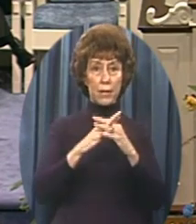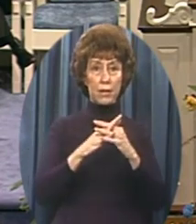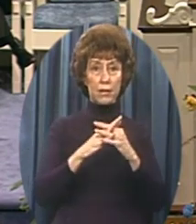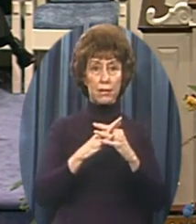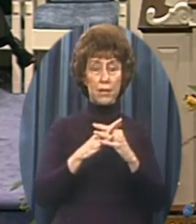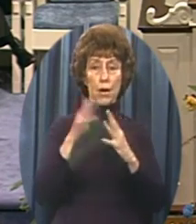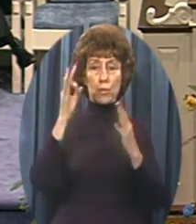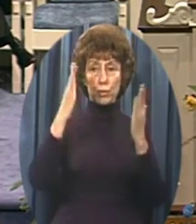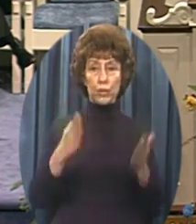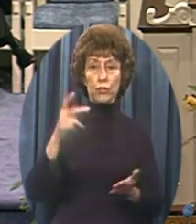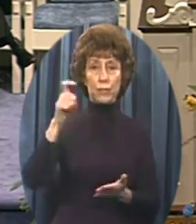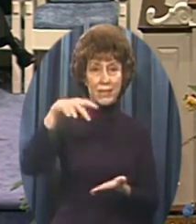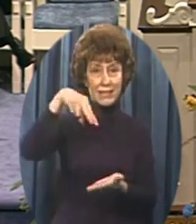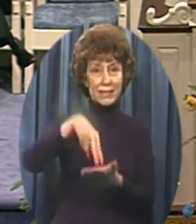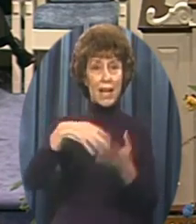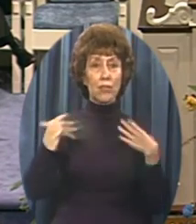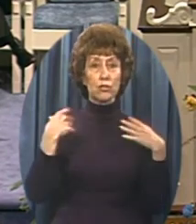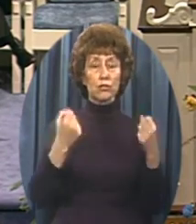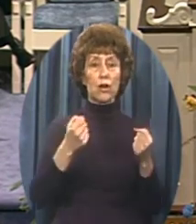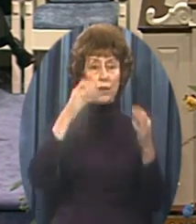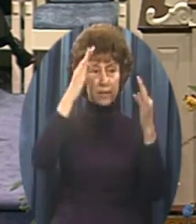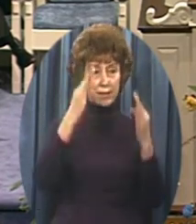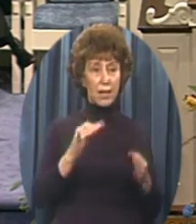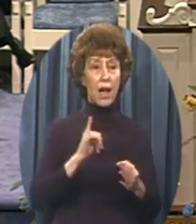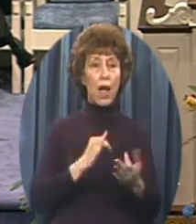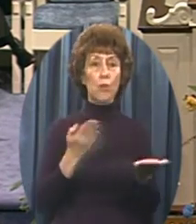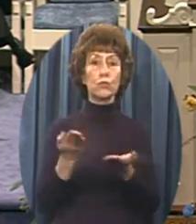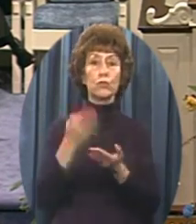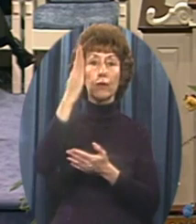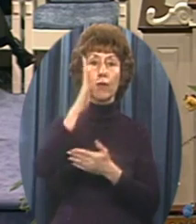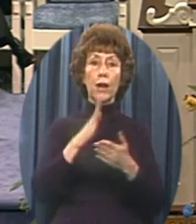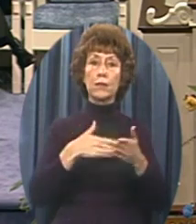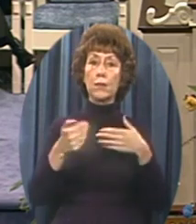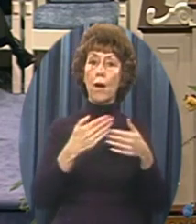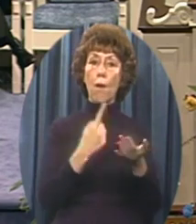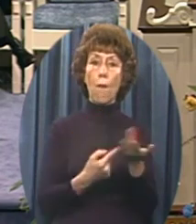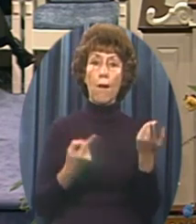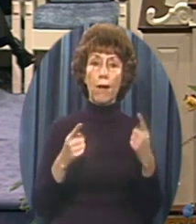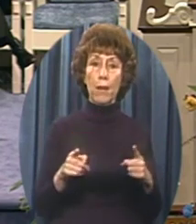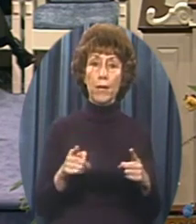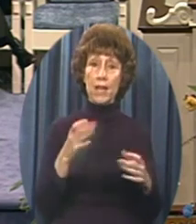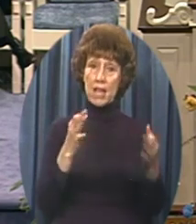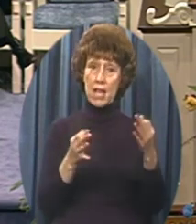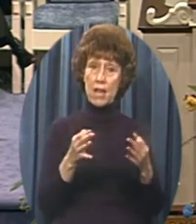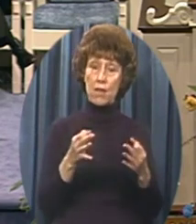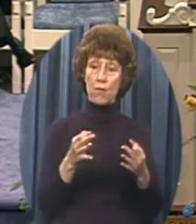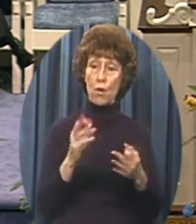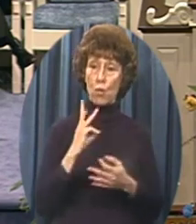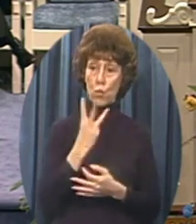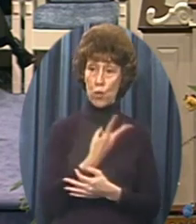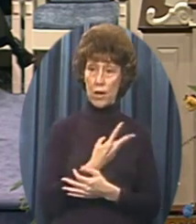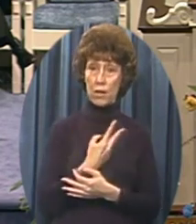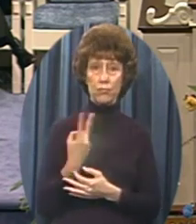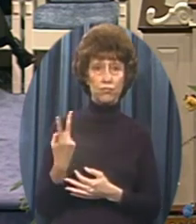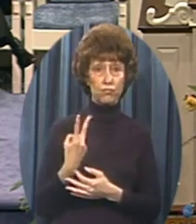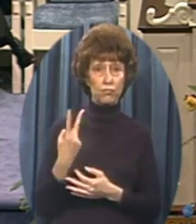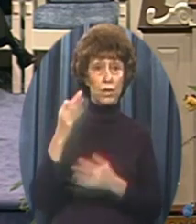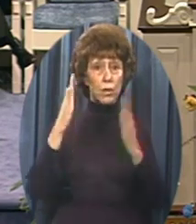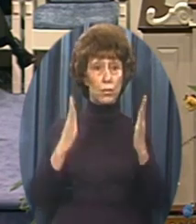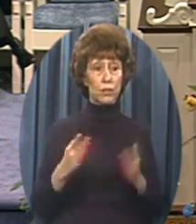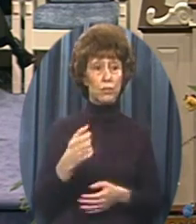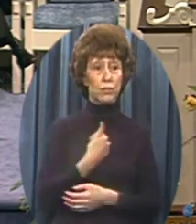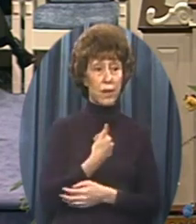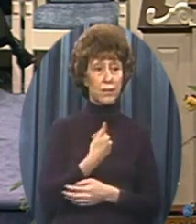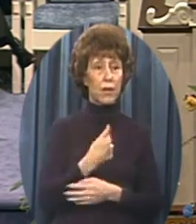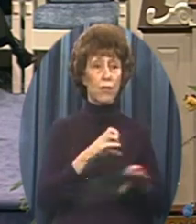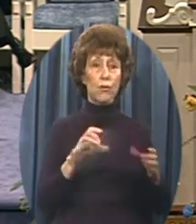God. If we'll do that, the young people will take the cue. If we'll do that, the boys and girls are ready. More students are enrolling